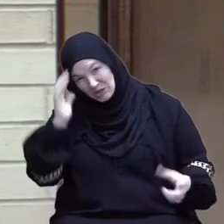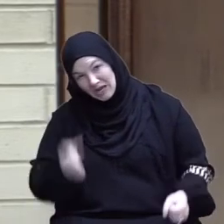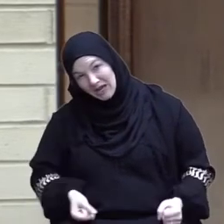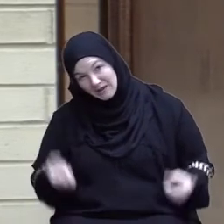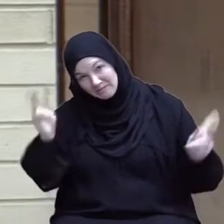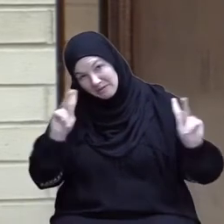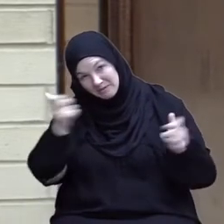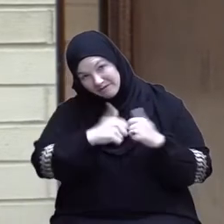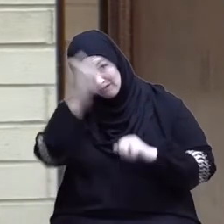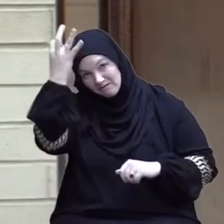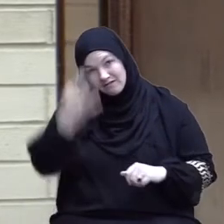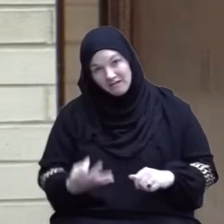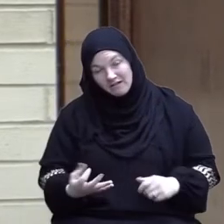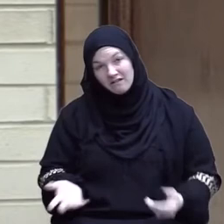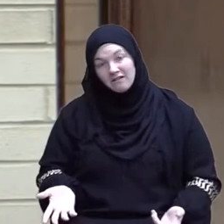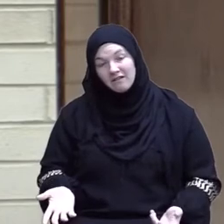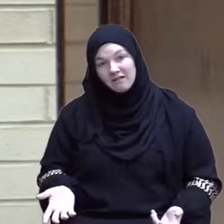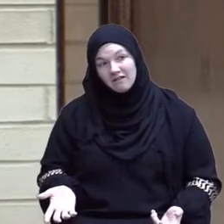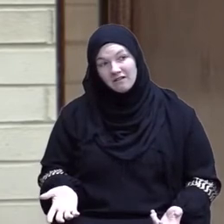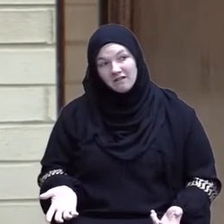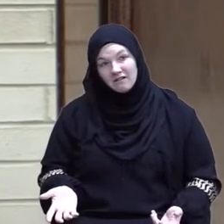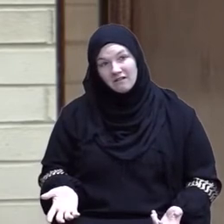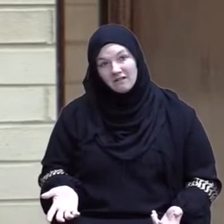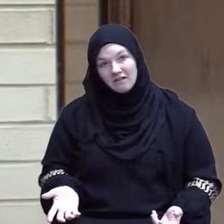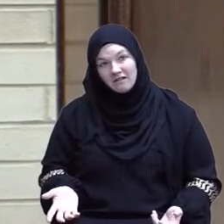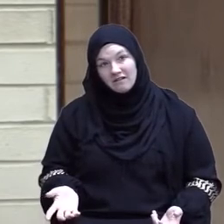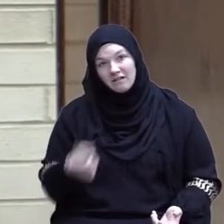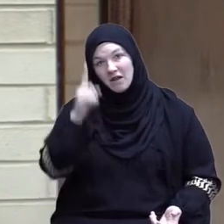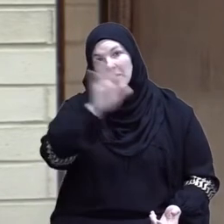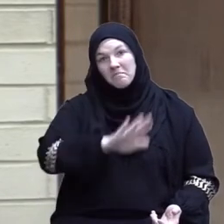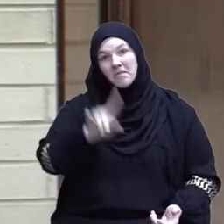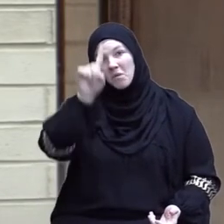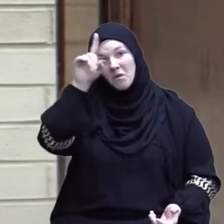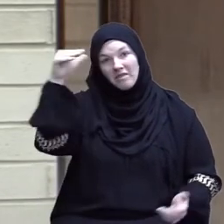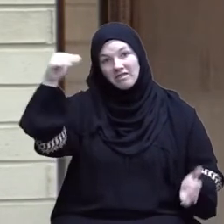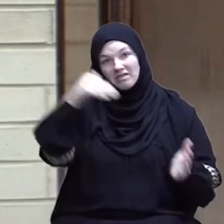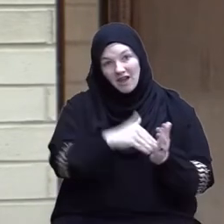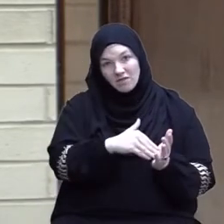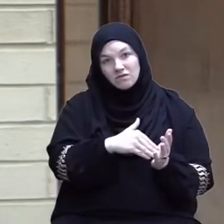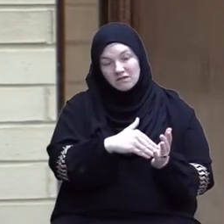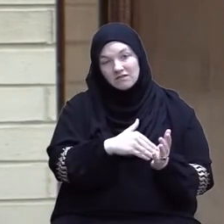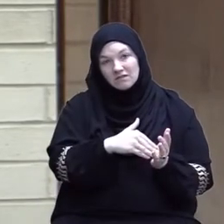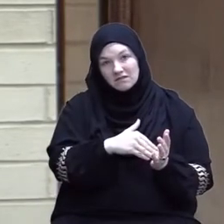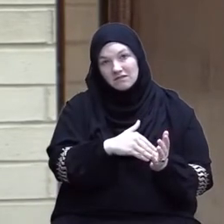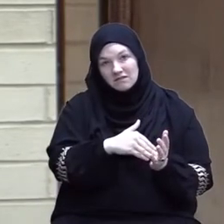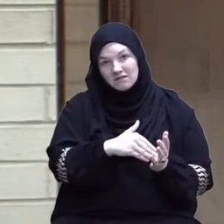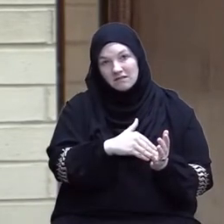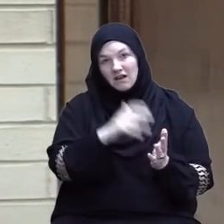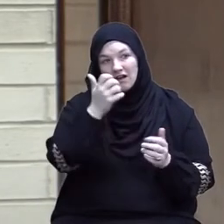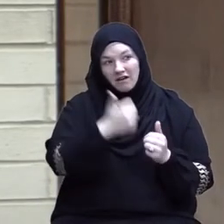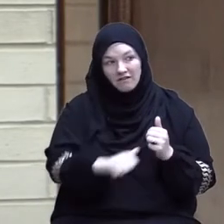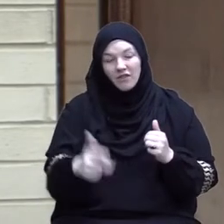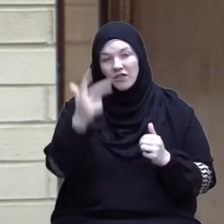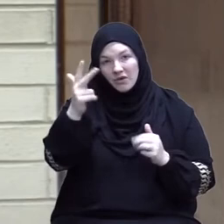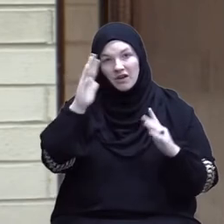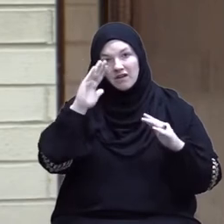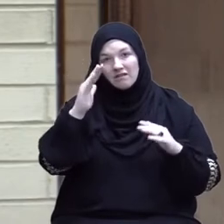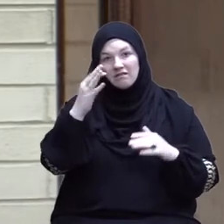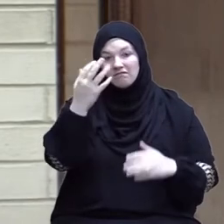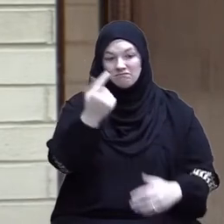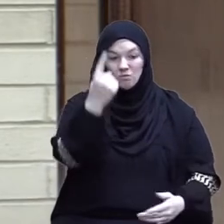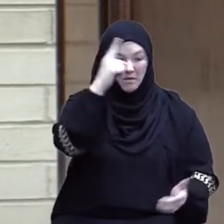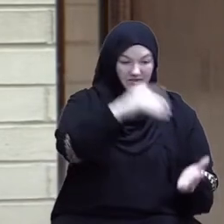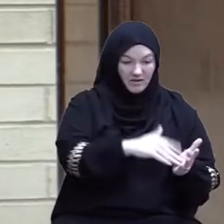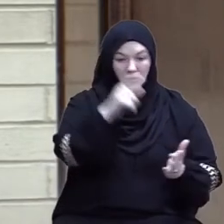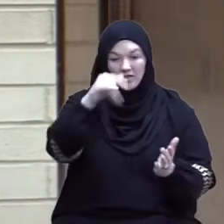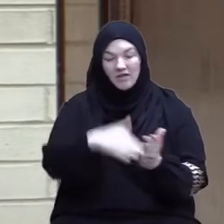we get? It's about 1,000 every session of three Fridays. May Allah subhanahu wa ta'ala